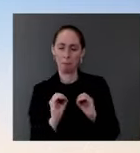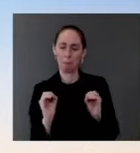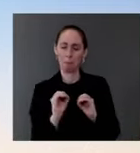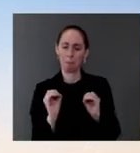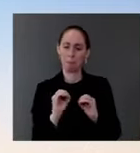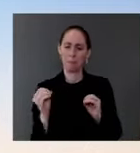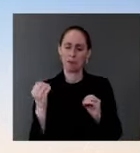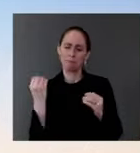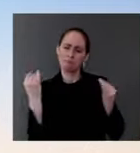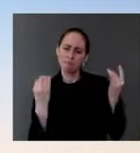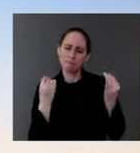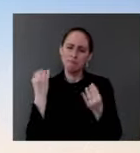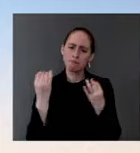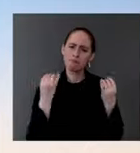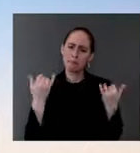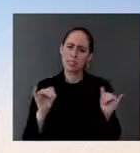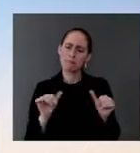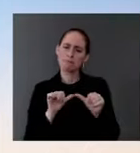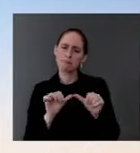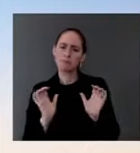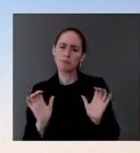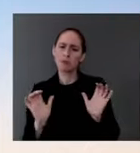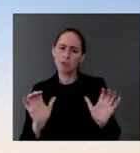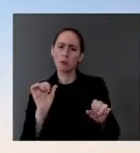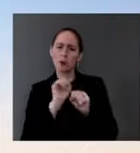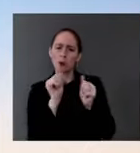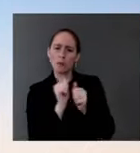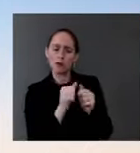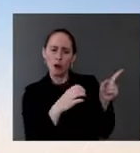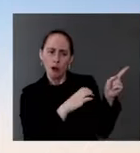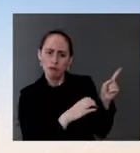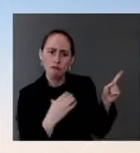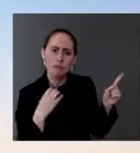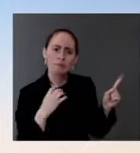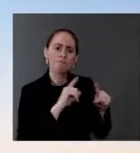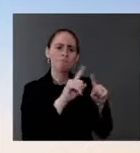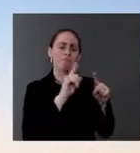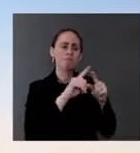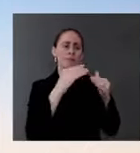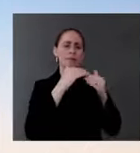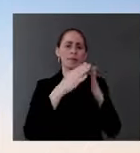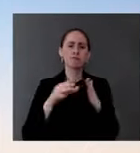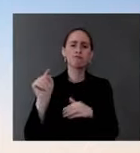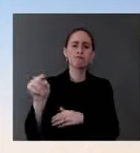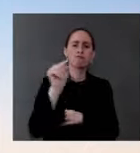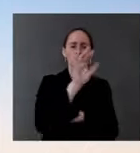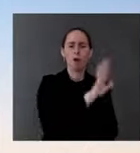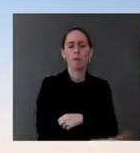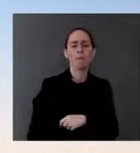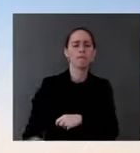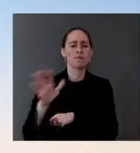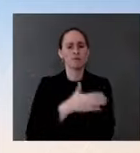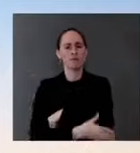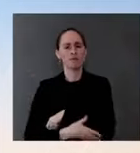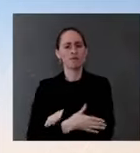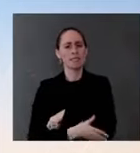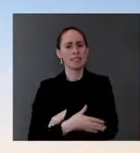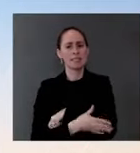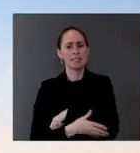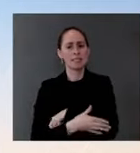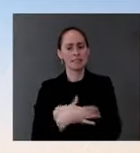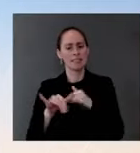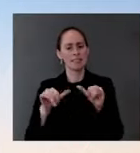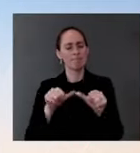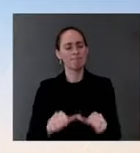is his effort to lower prices for people across the country, whether it's the steps he took to lower the price of gas, whether it's the steps he took